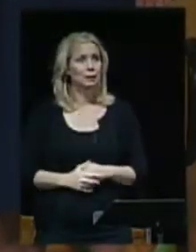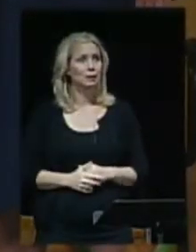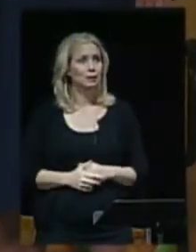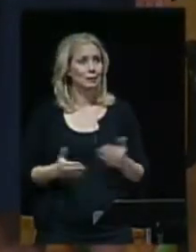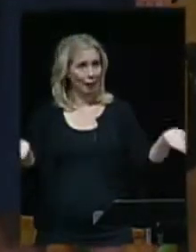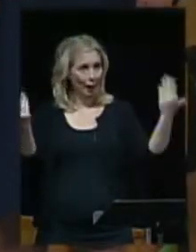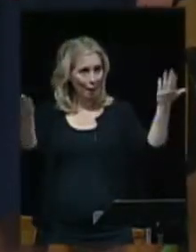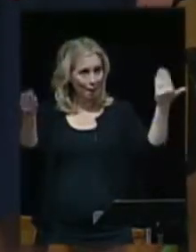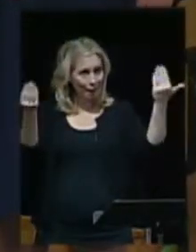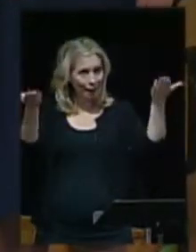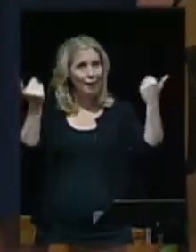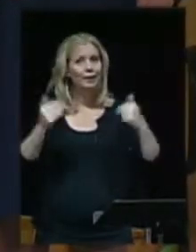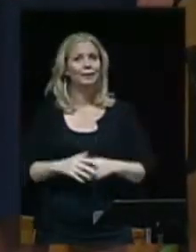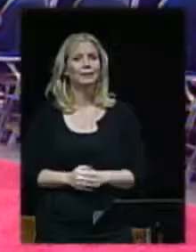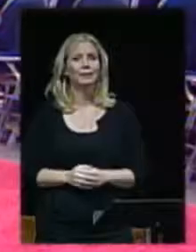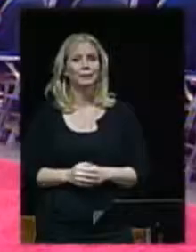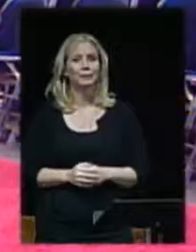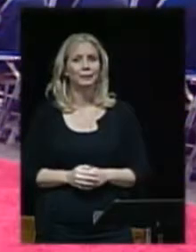Let's go, everybody out in the audience.